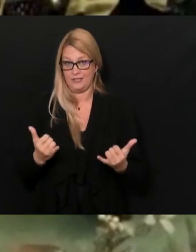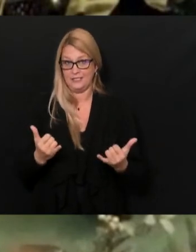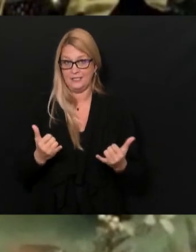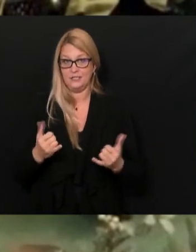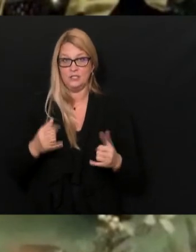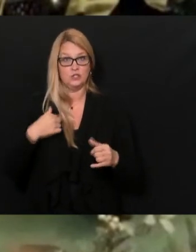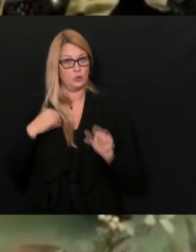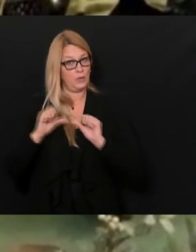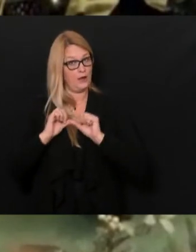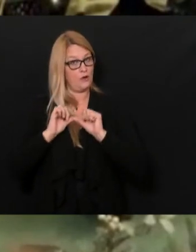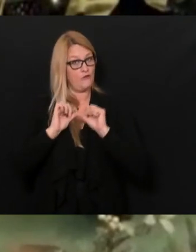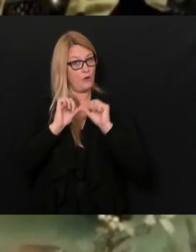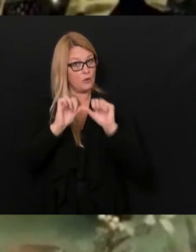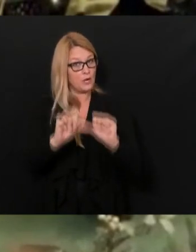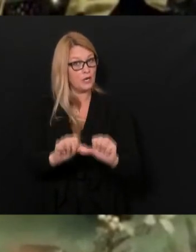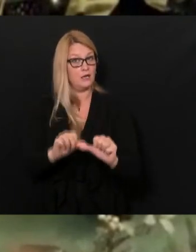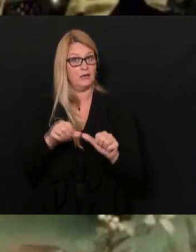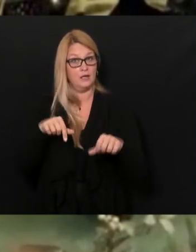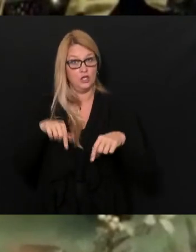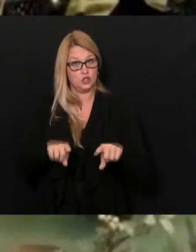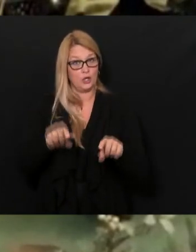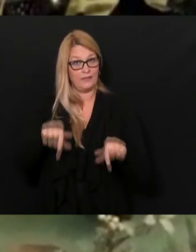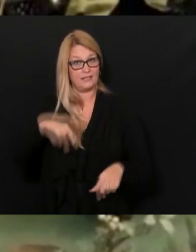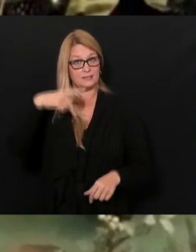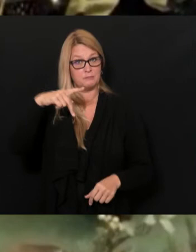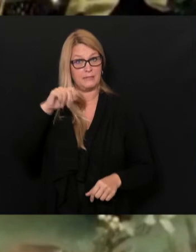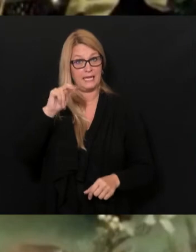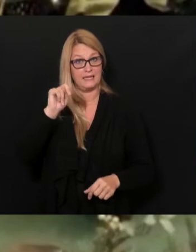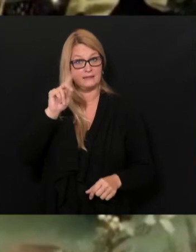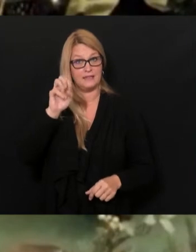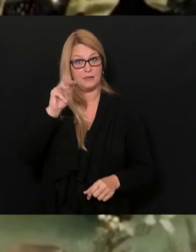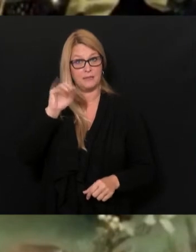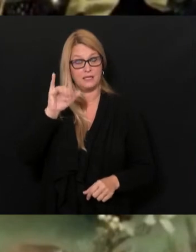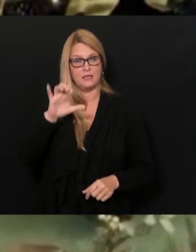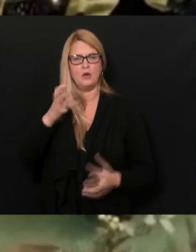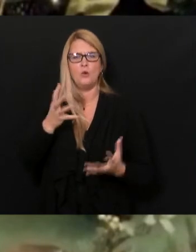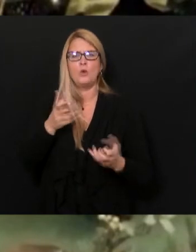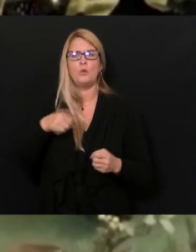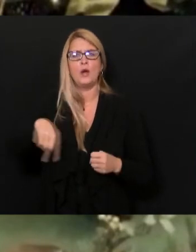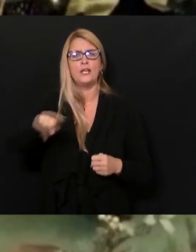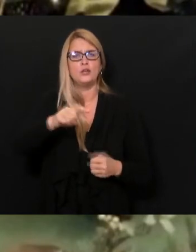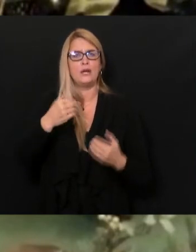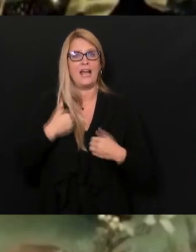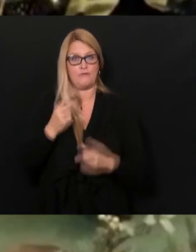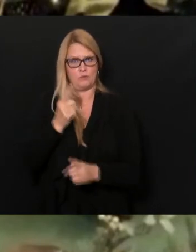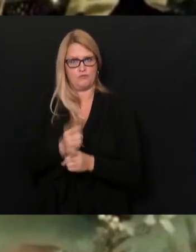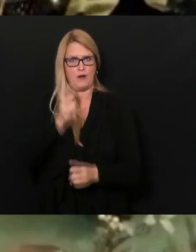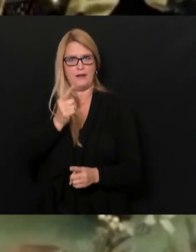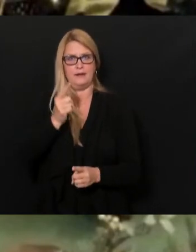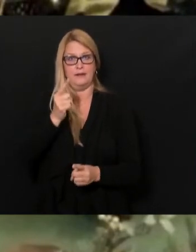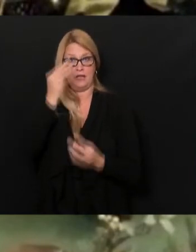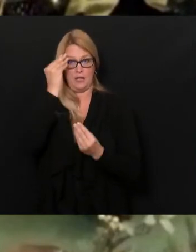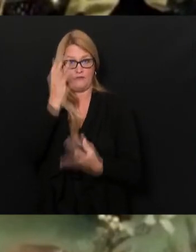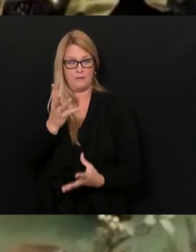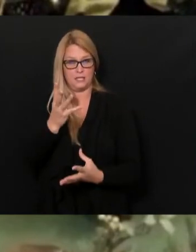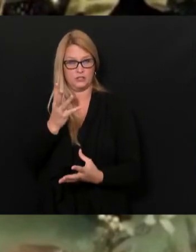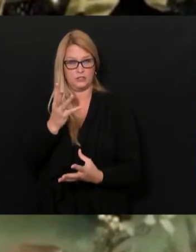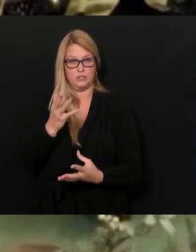new phase of the pandemic, we want to make sure everyone has accurate information. So we want